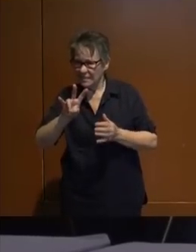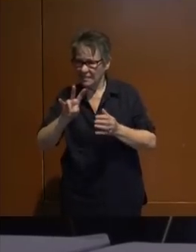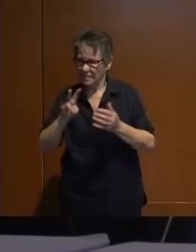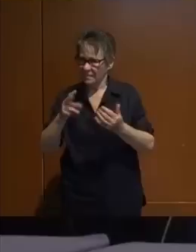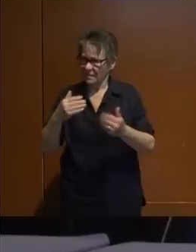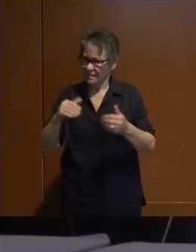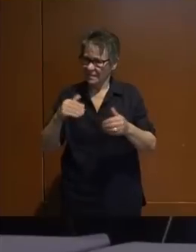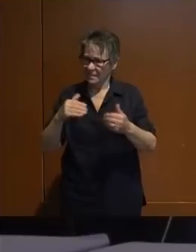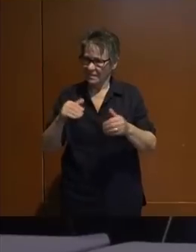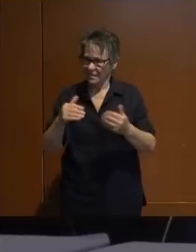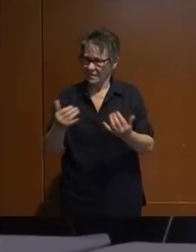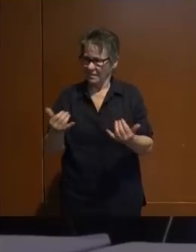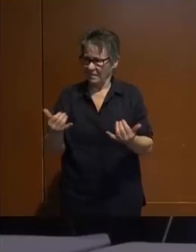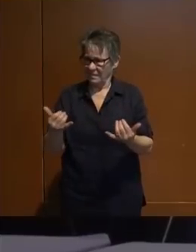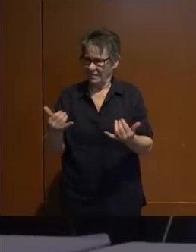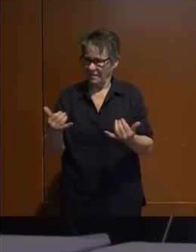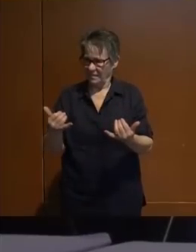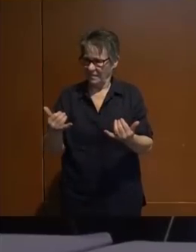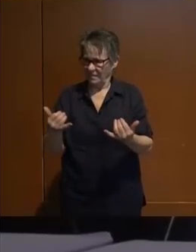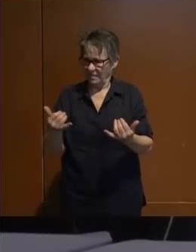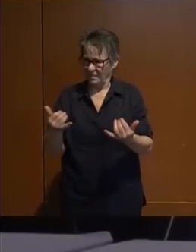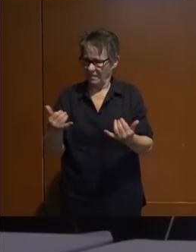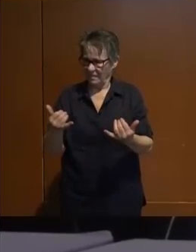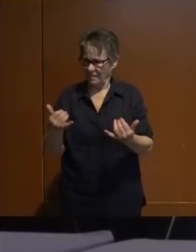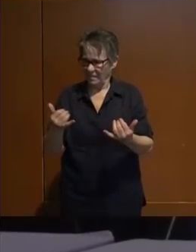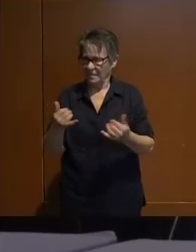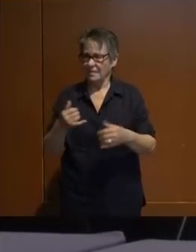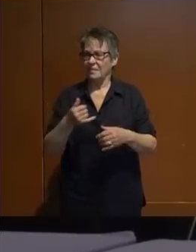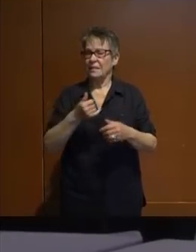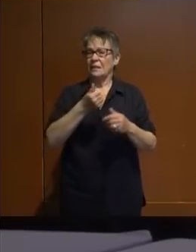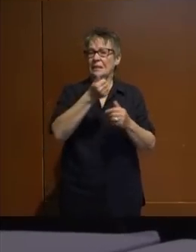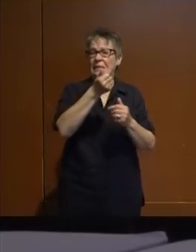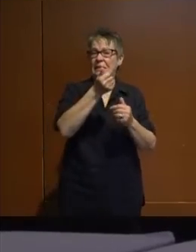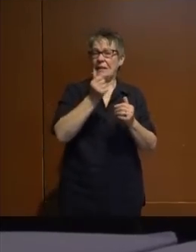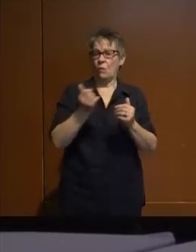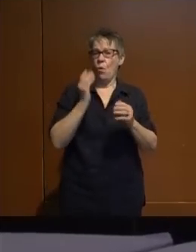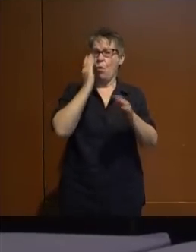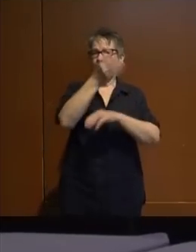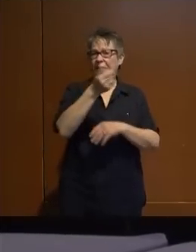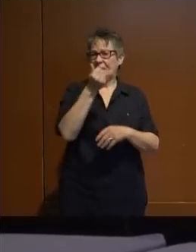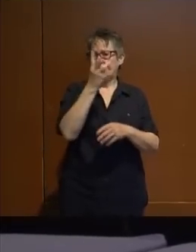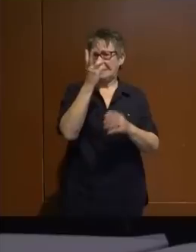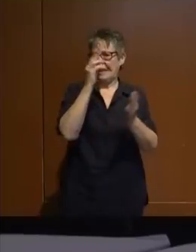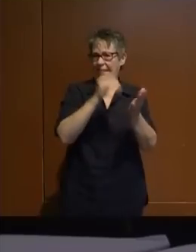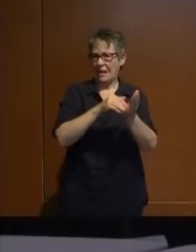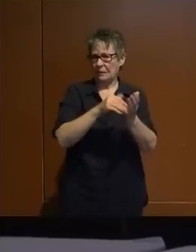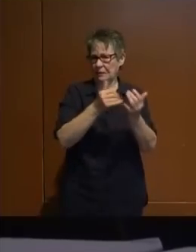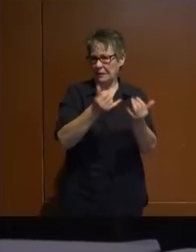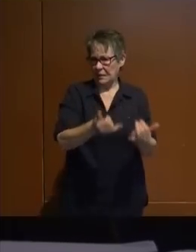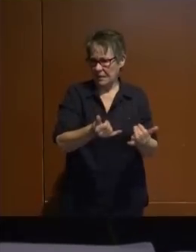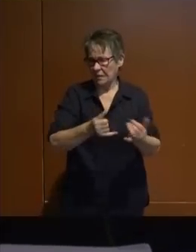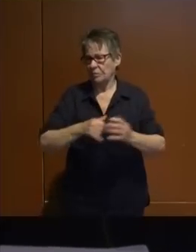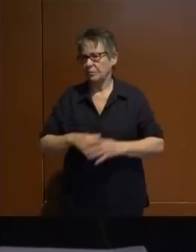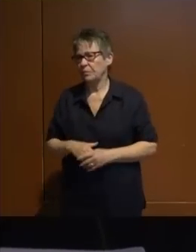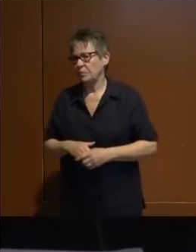16,636 cases in the state. And sadly, new deaths have been reported to the department. They number